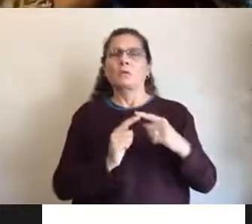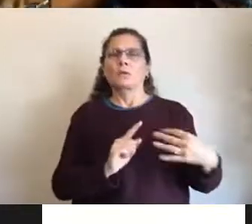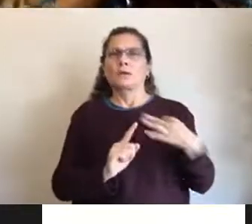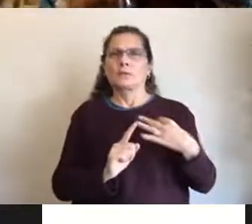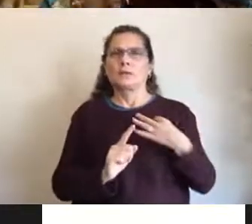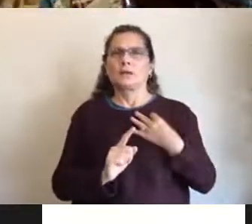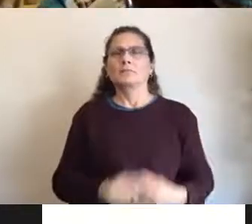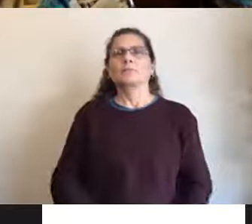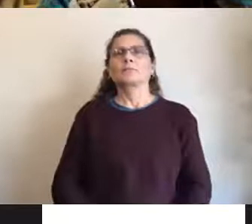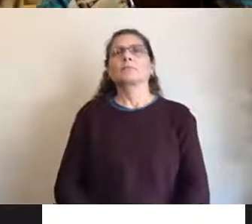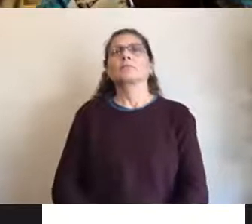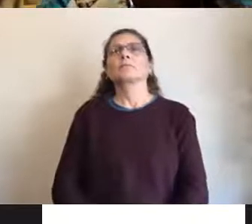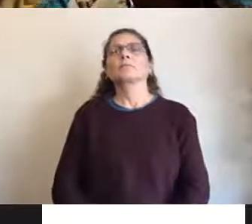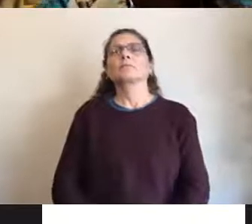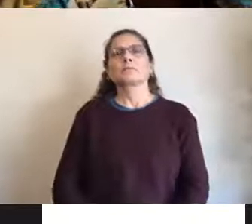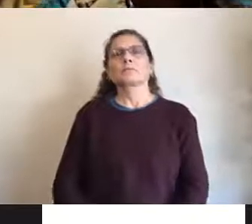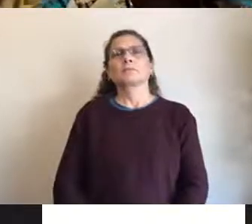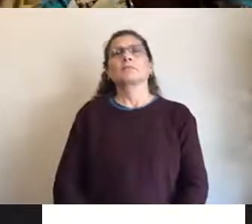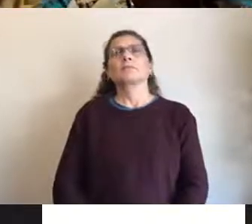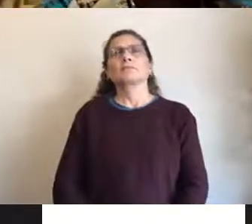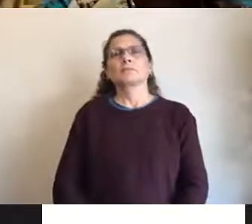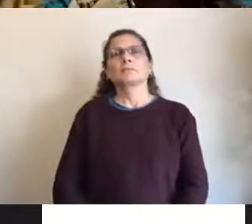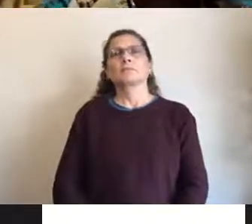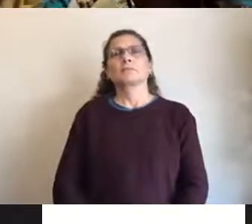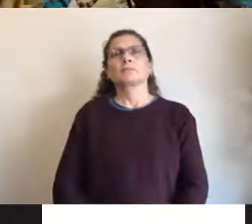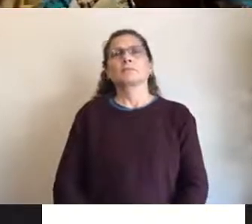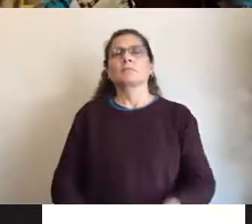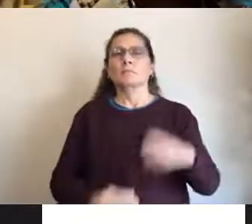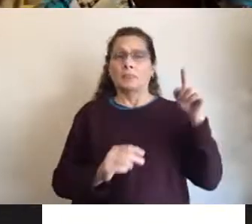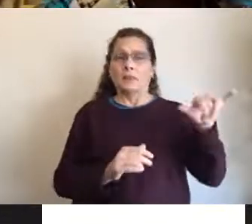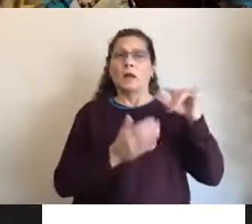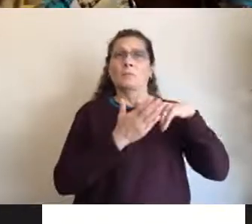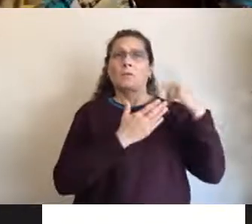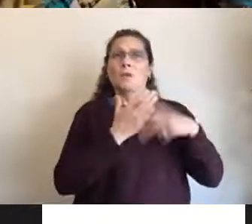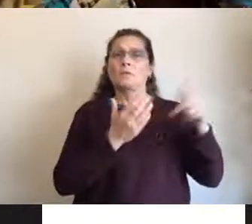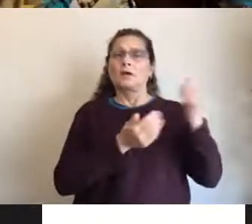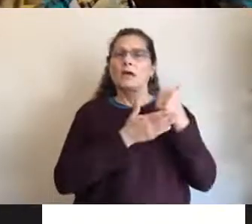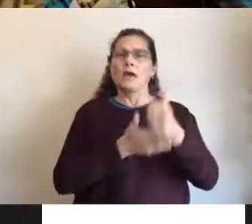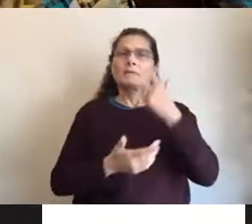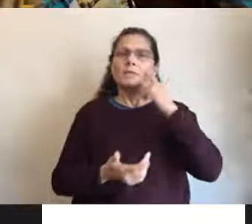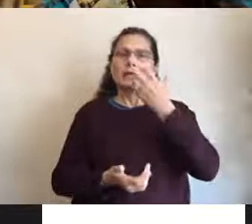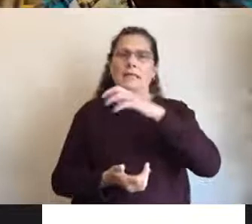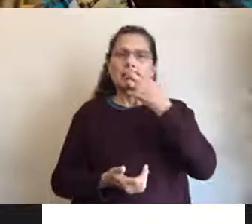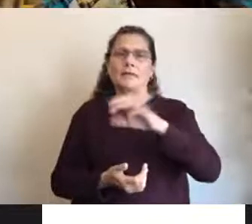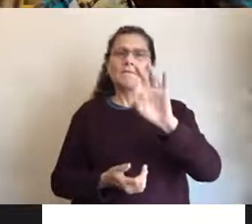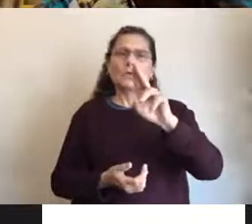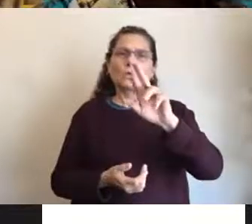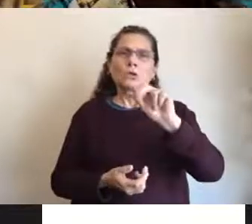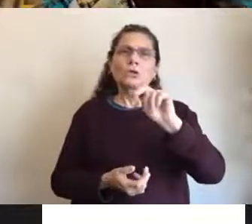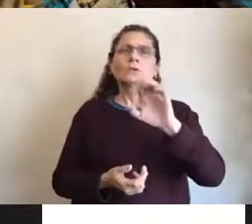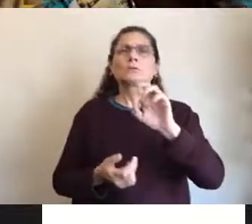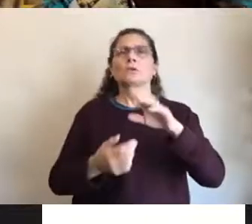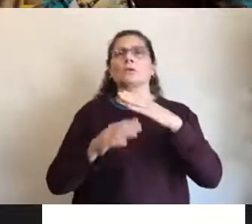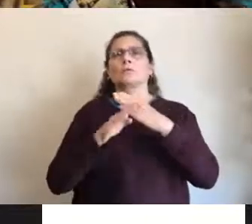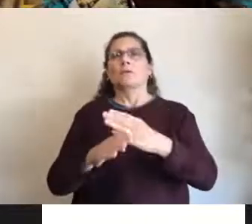or replacement, which will help with an excessive energy burden, the emergency crisis service and prevention crisis assistance. With the